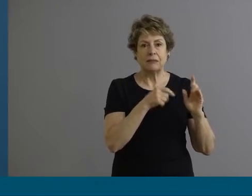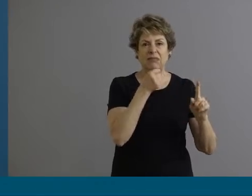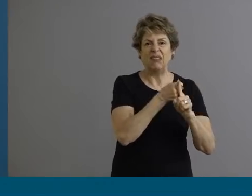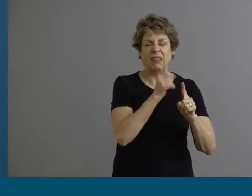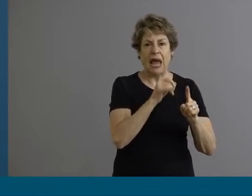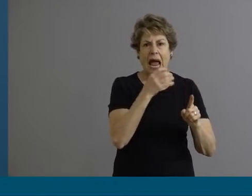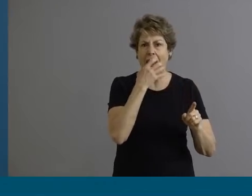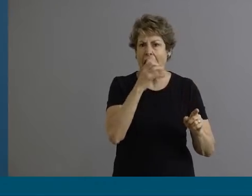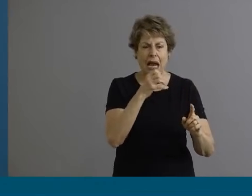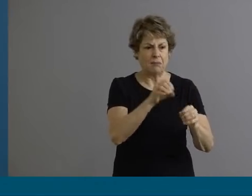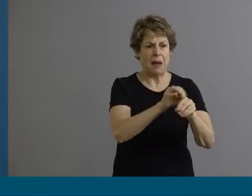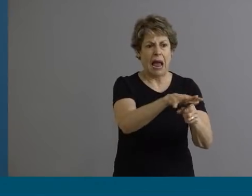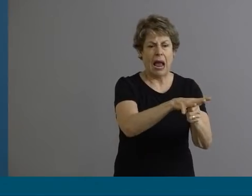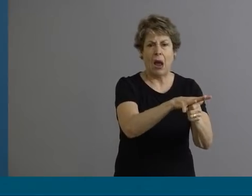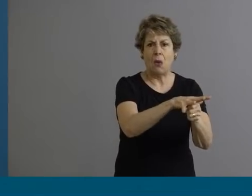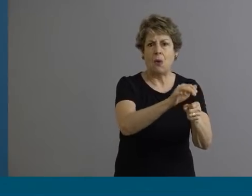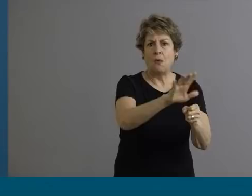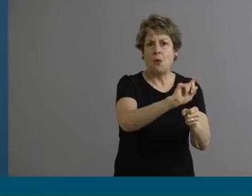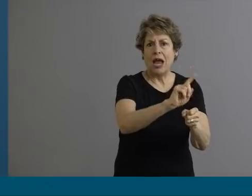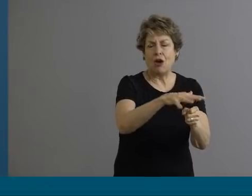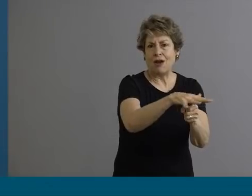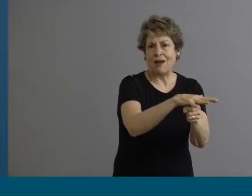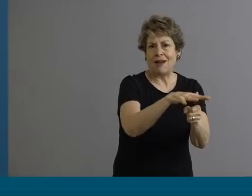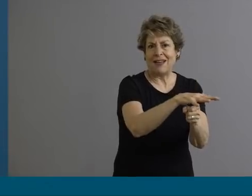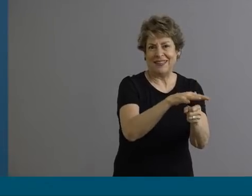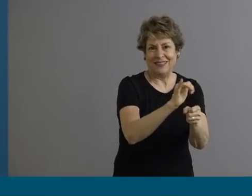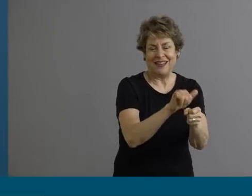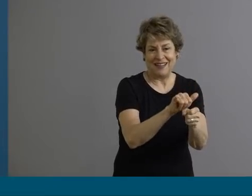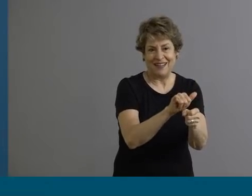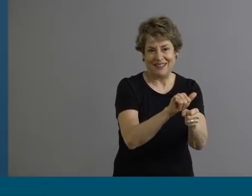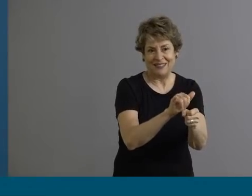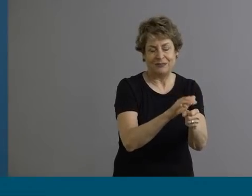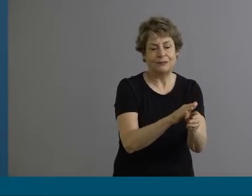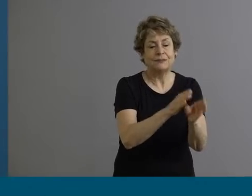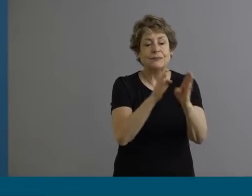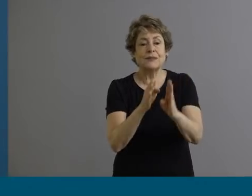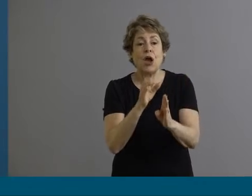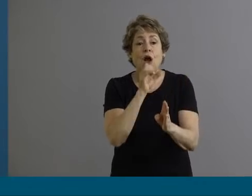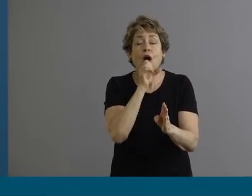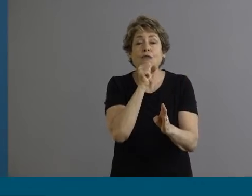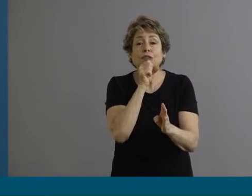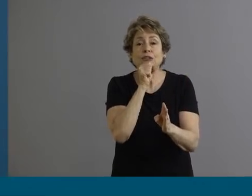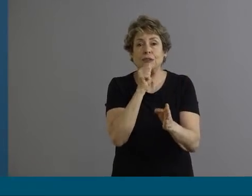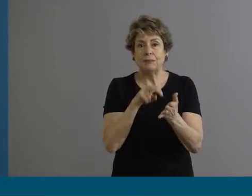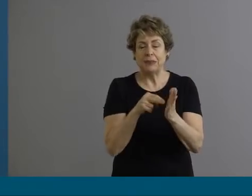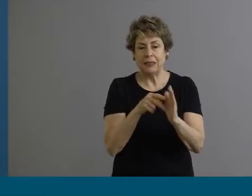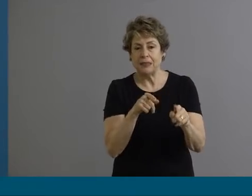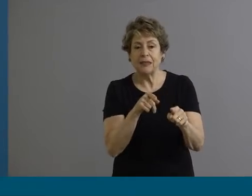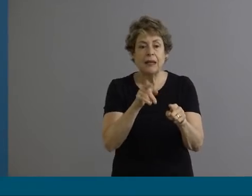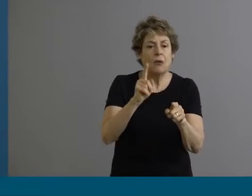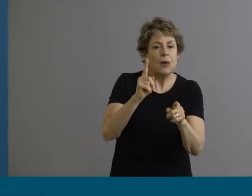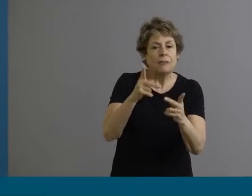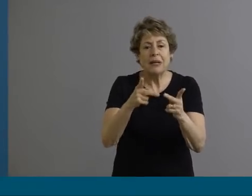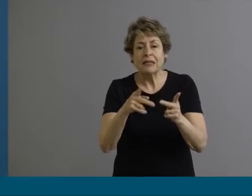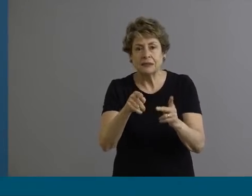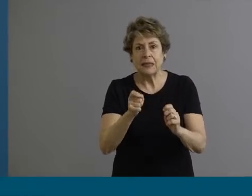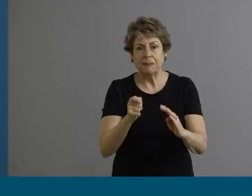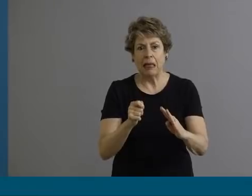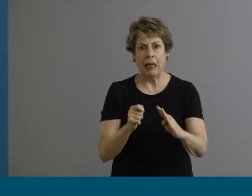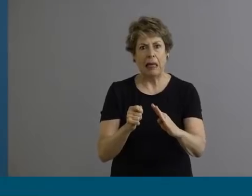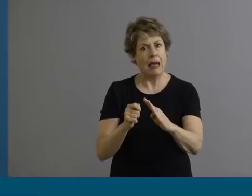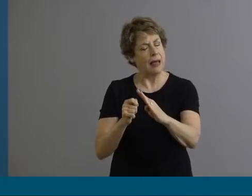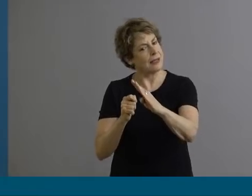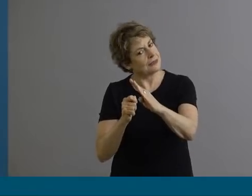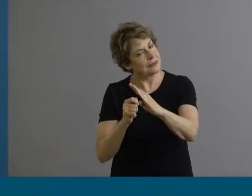Orange is also rising, but less so. Where you see blue, it's decreasing, and where you